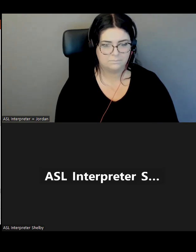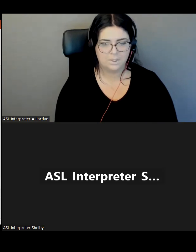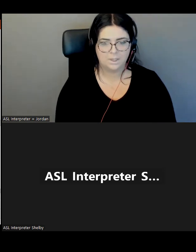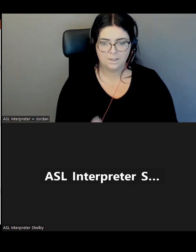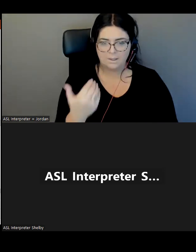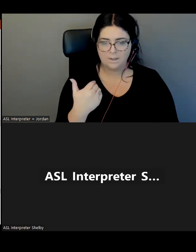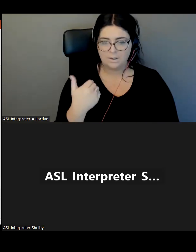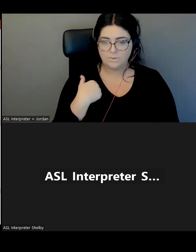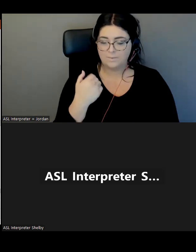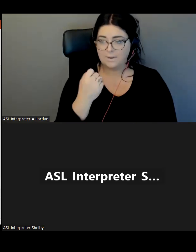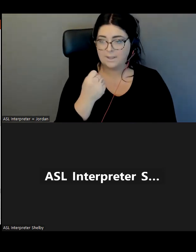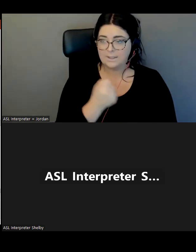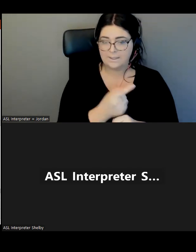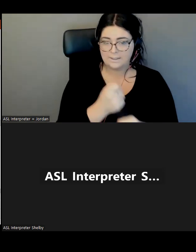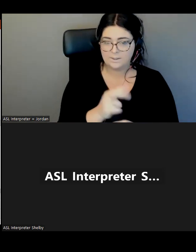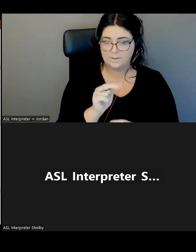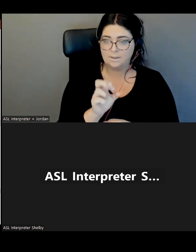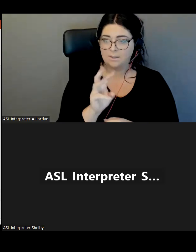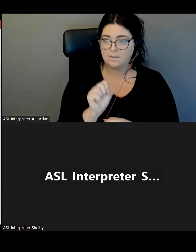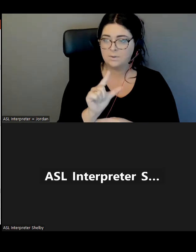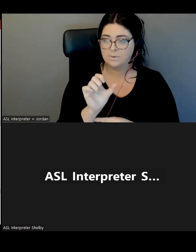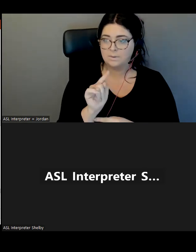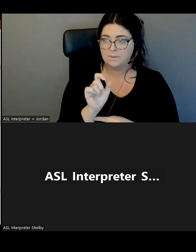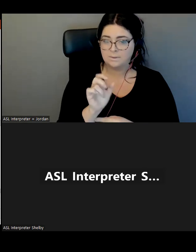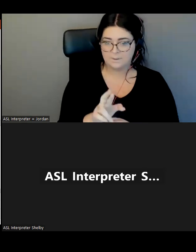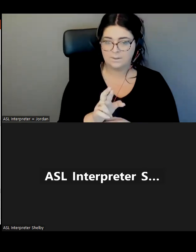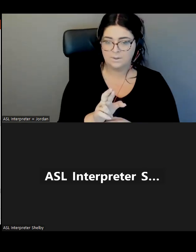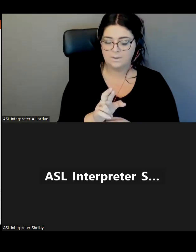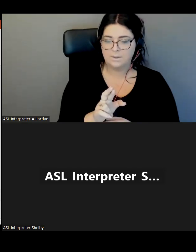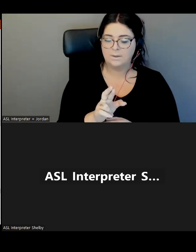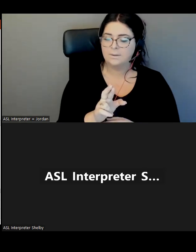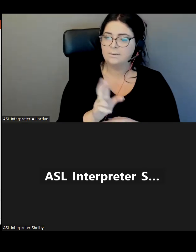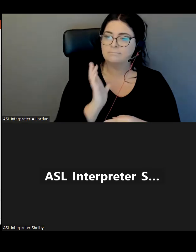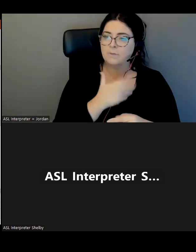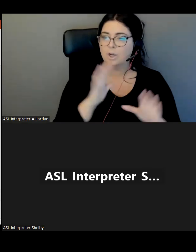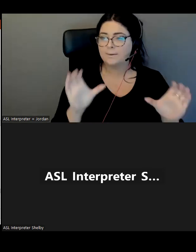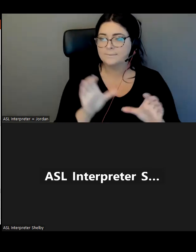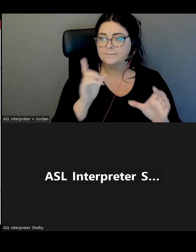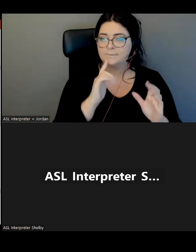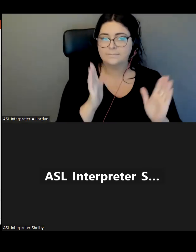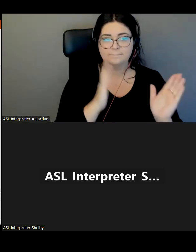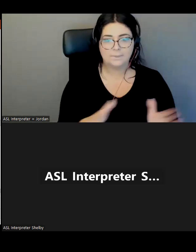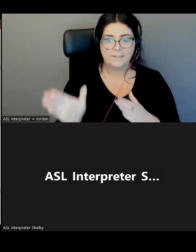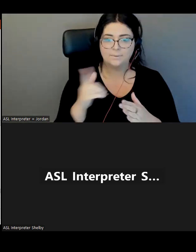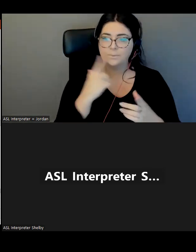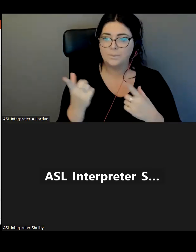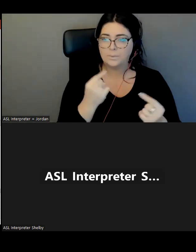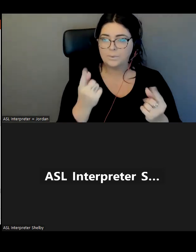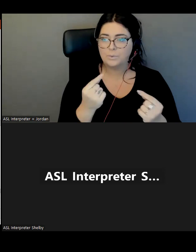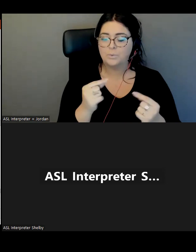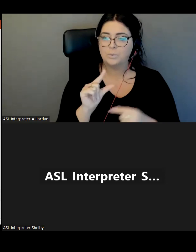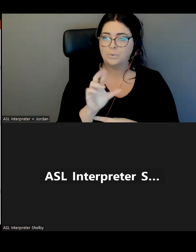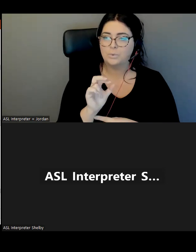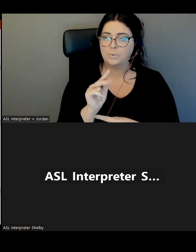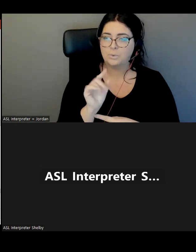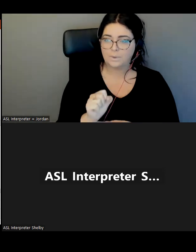things that are happening in our coalition, some of the activities that we've had planned, a little bit more information on some of the grants that have